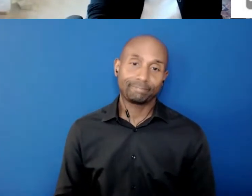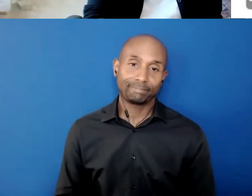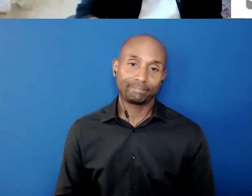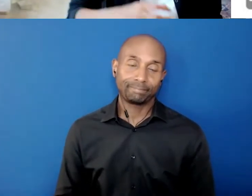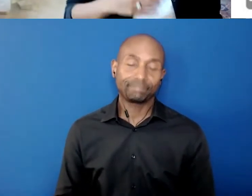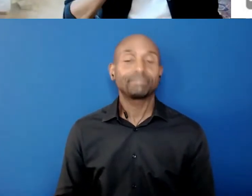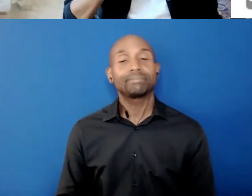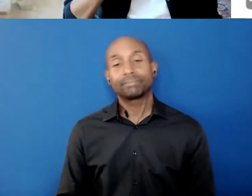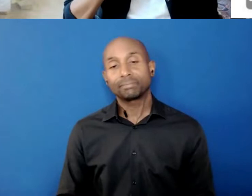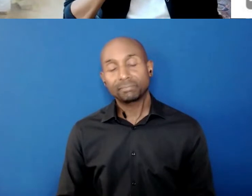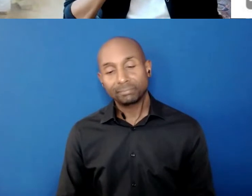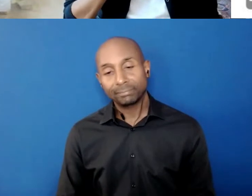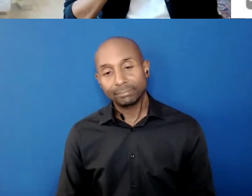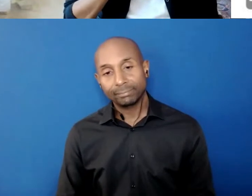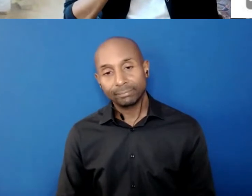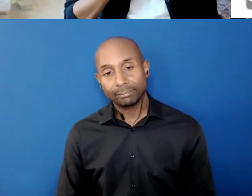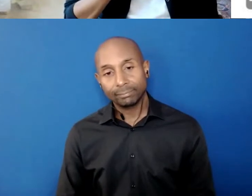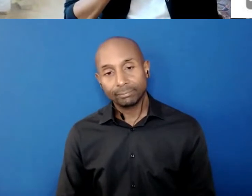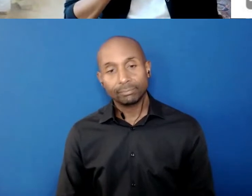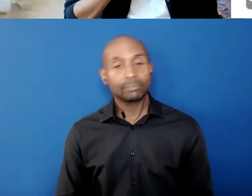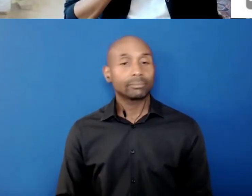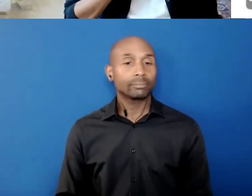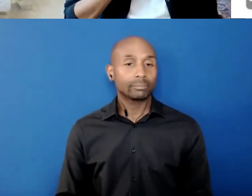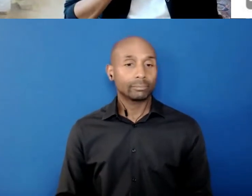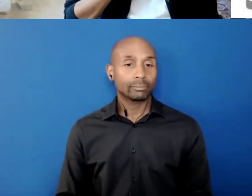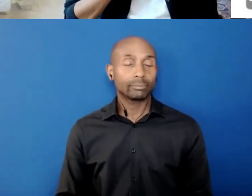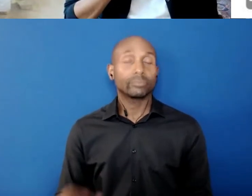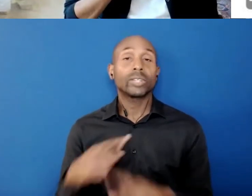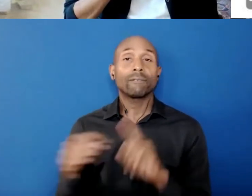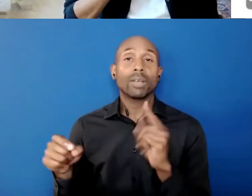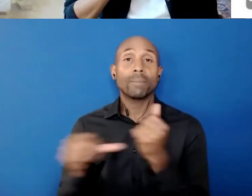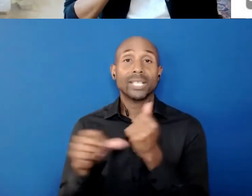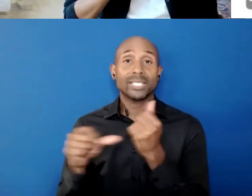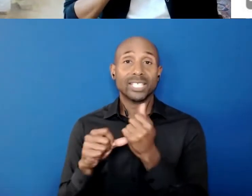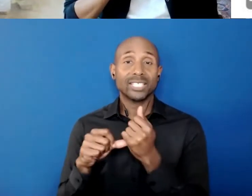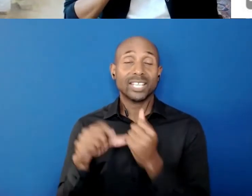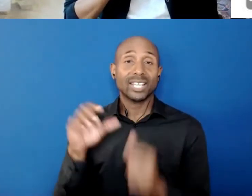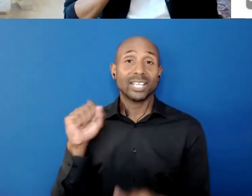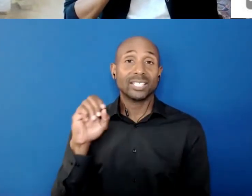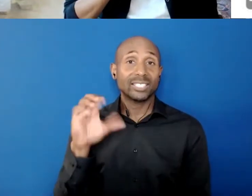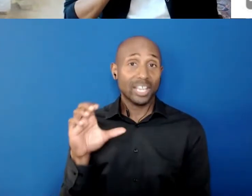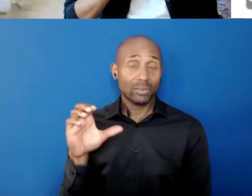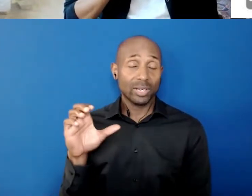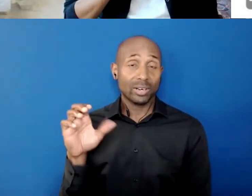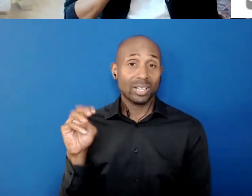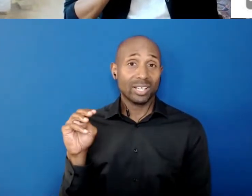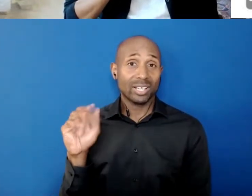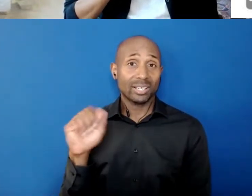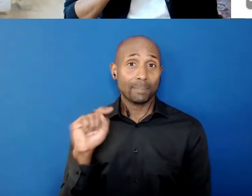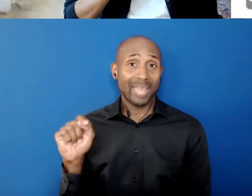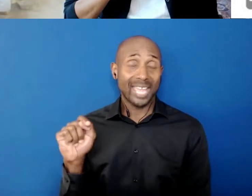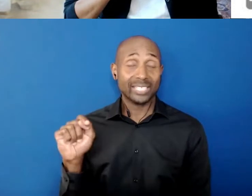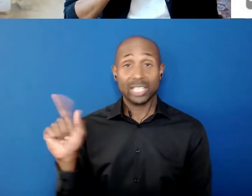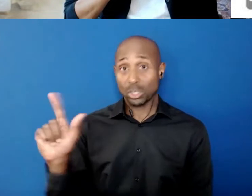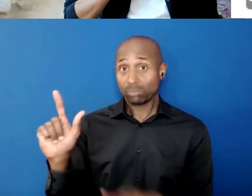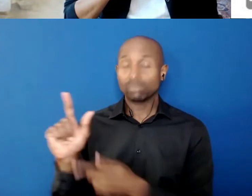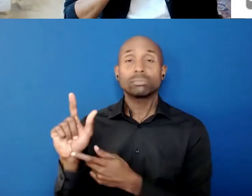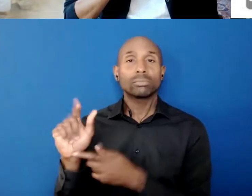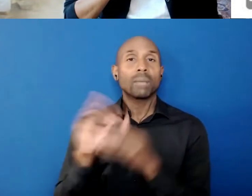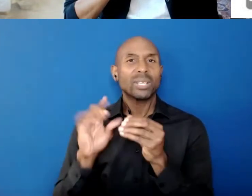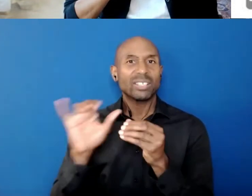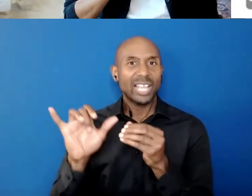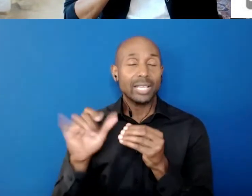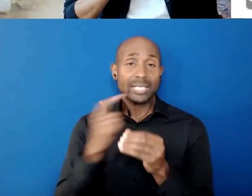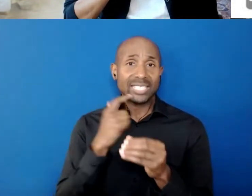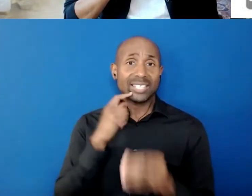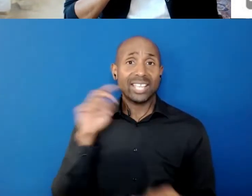opening remarks from Assistant Secretary Matt Lusenhop, who talked about the importance of the clearinghouse and the importance of